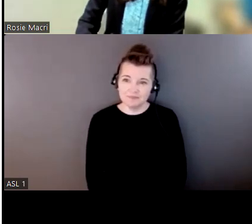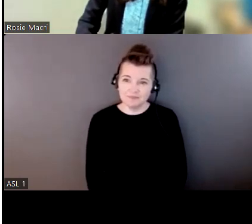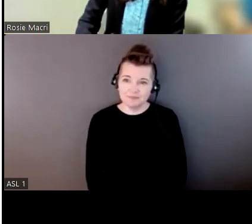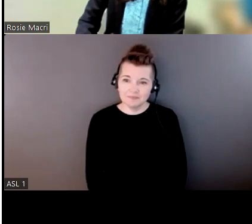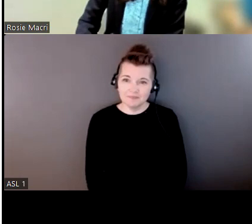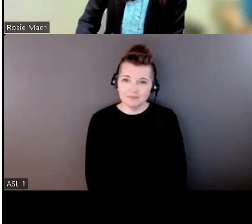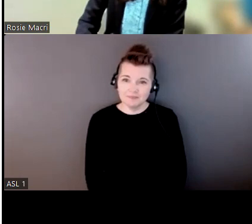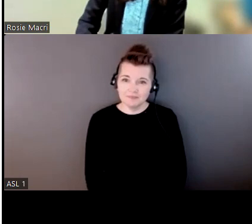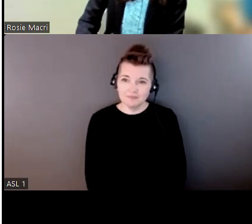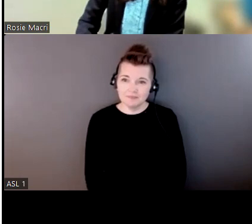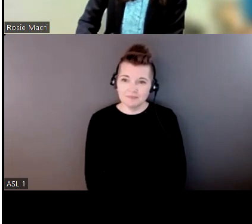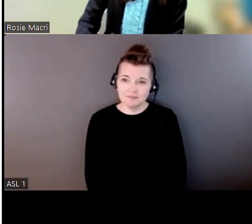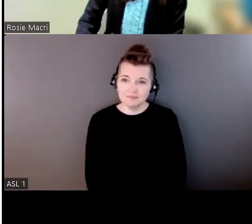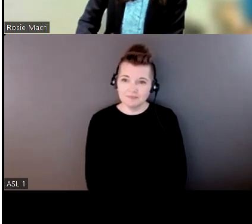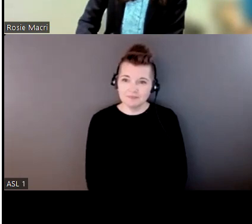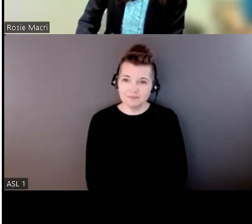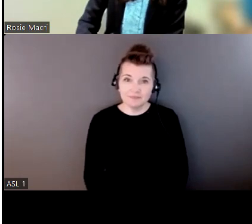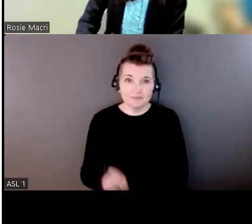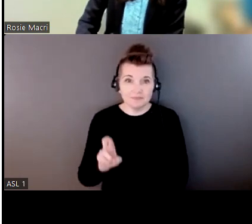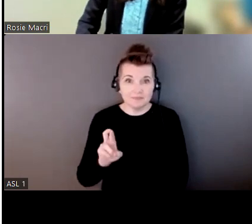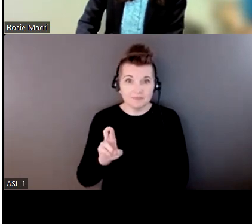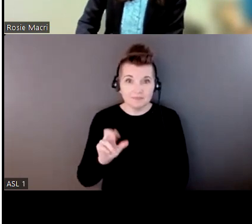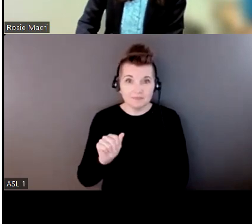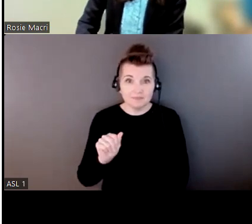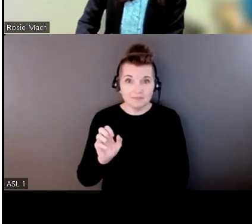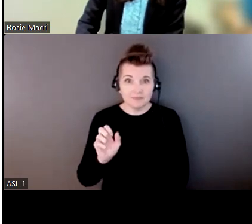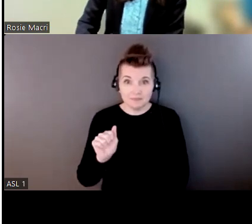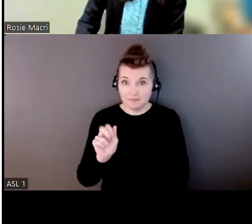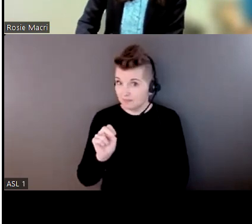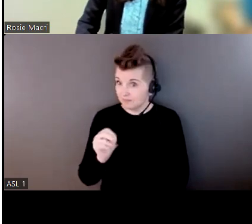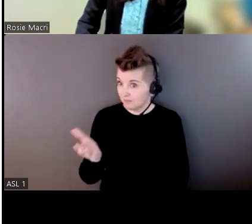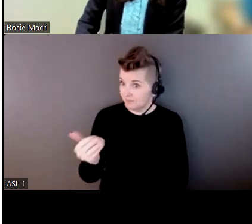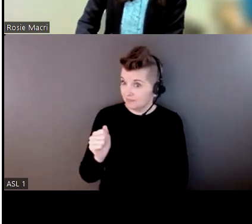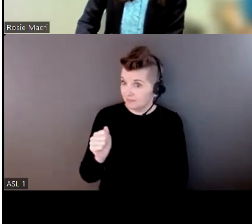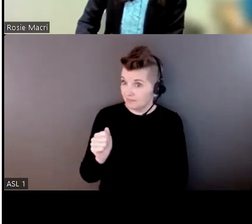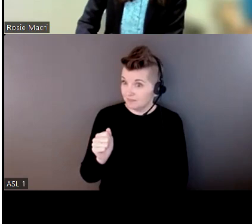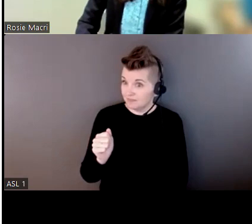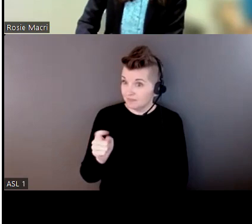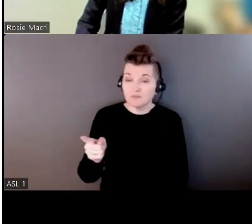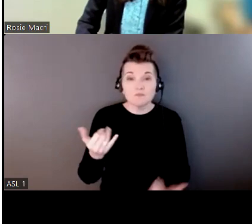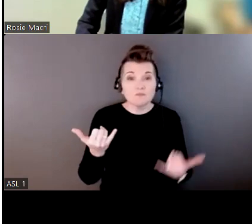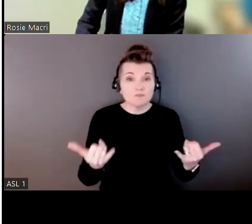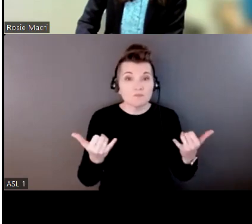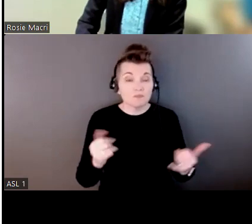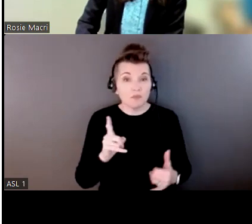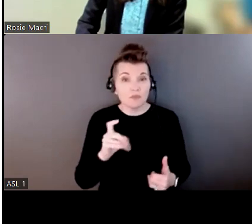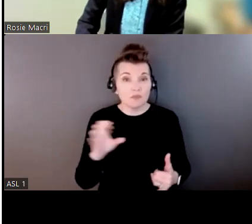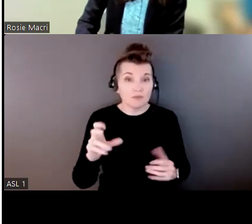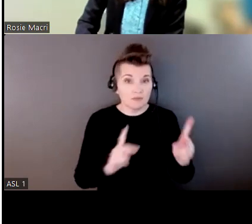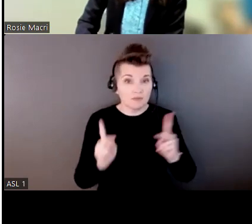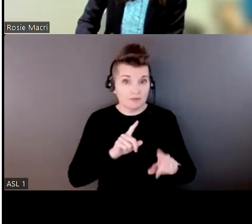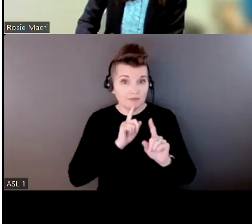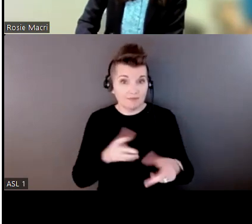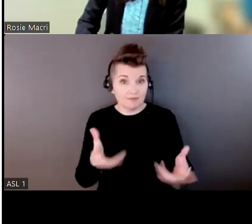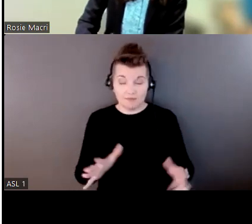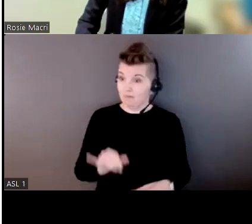How's it looking, Ryan? Are we almost? This is interesting. So I think we've got over 100 people responded. Oh,